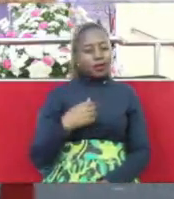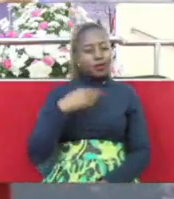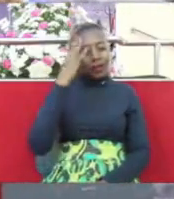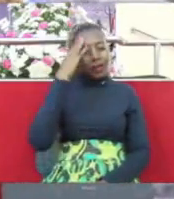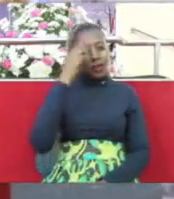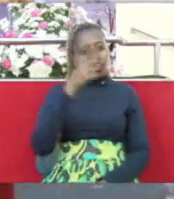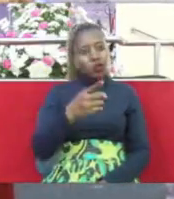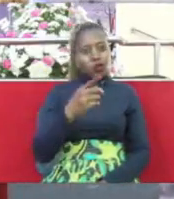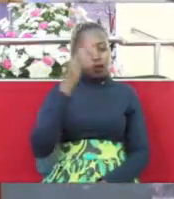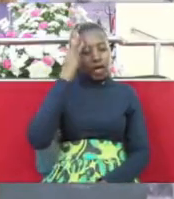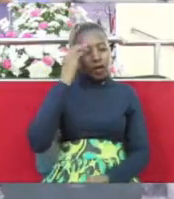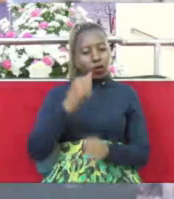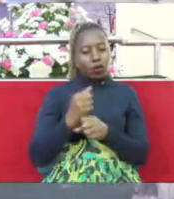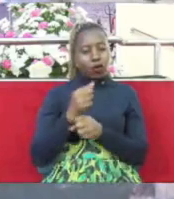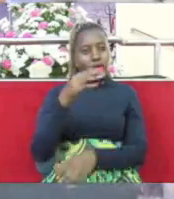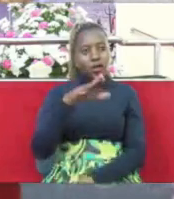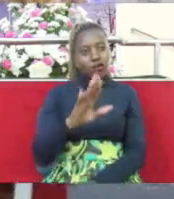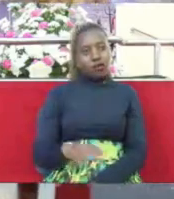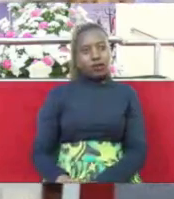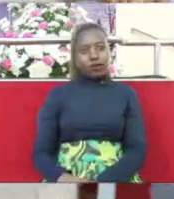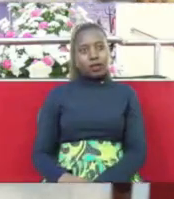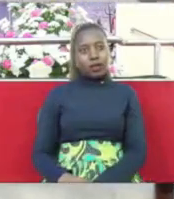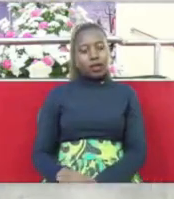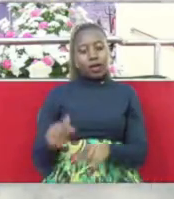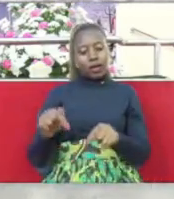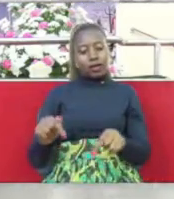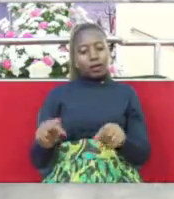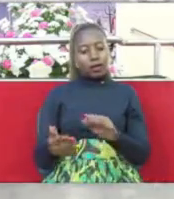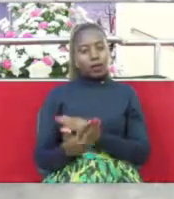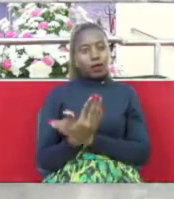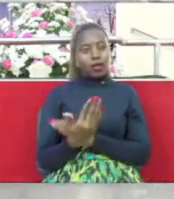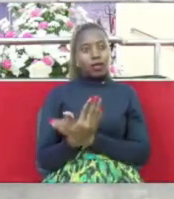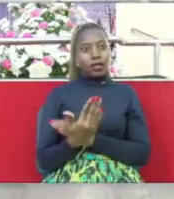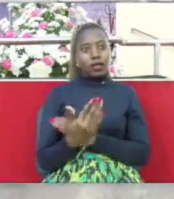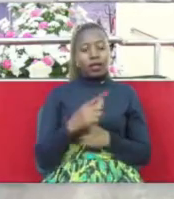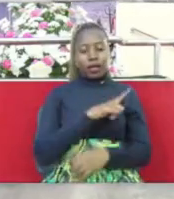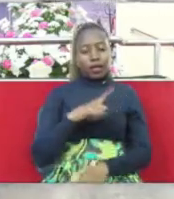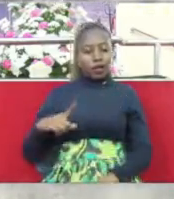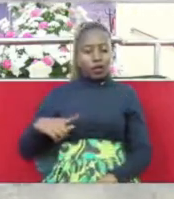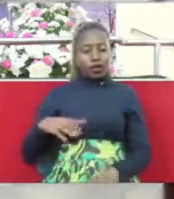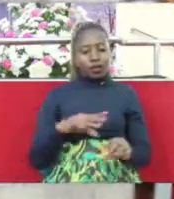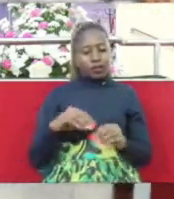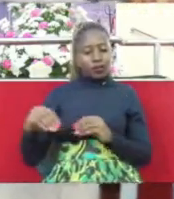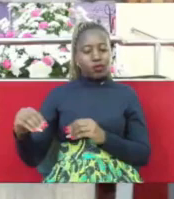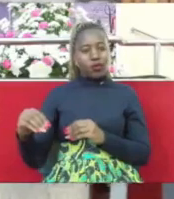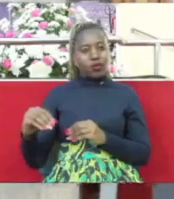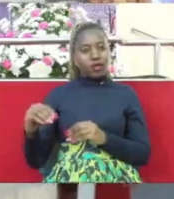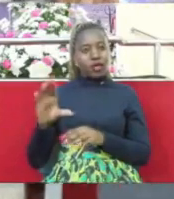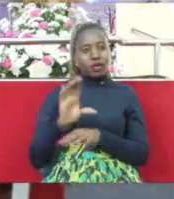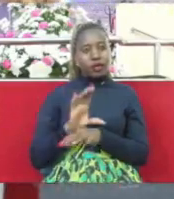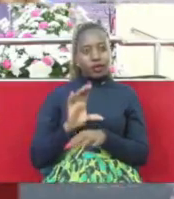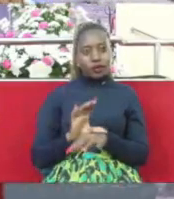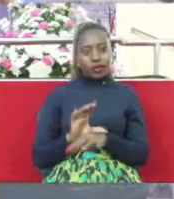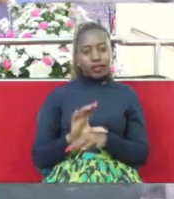works. And this morning, the Lord is moving right in this sanctuary. He's moving on the ground